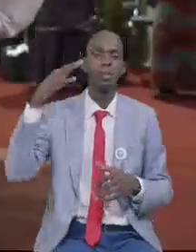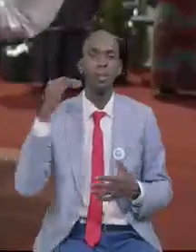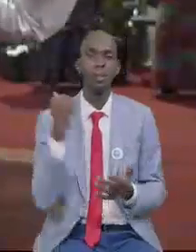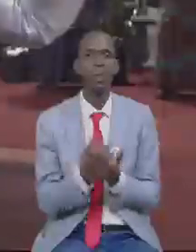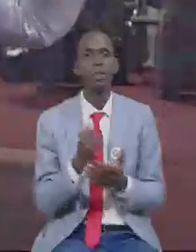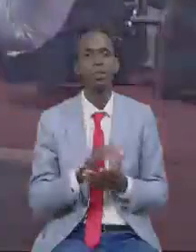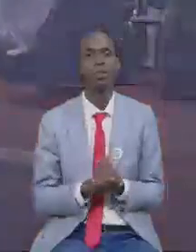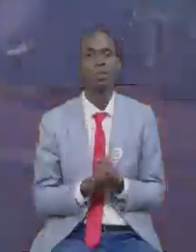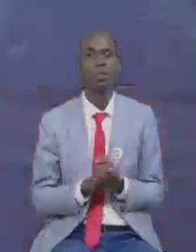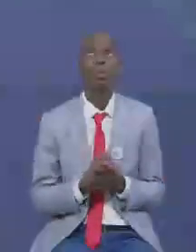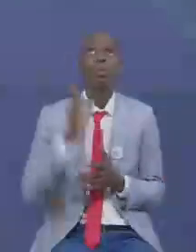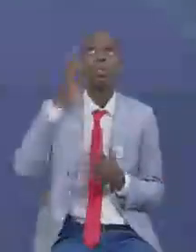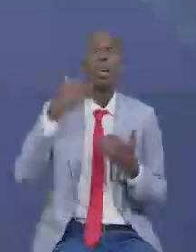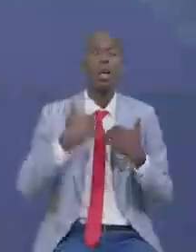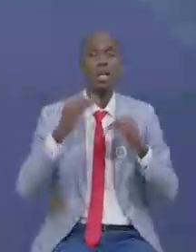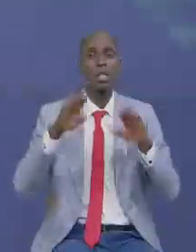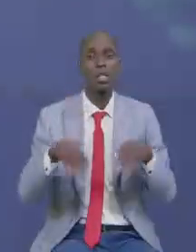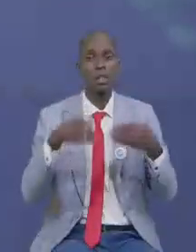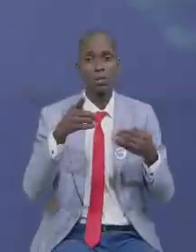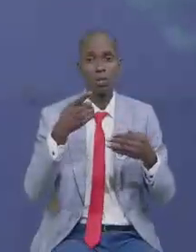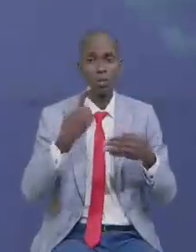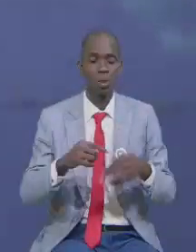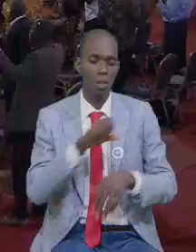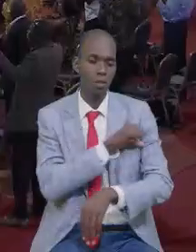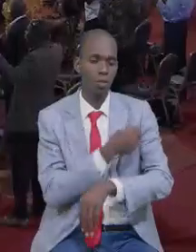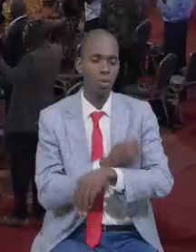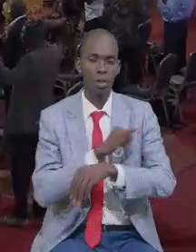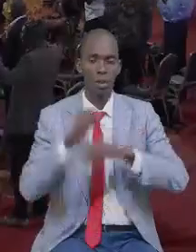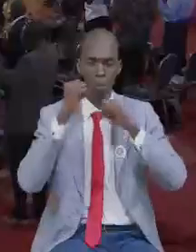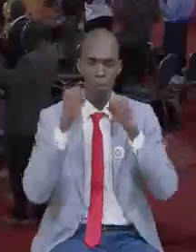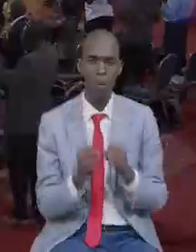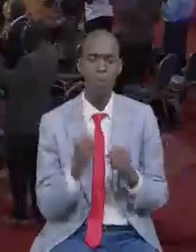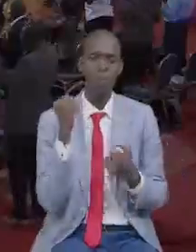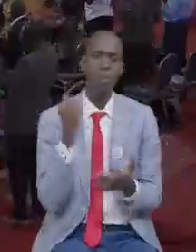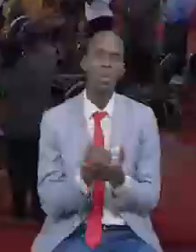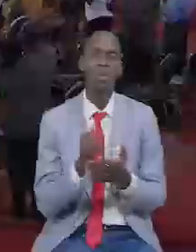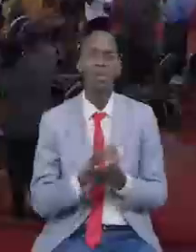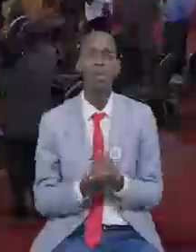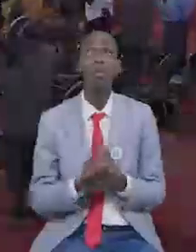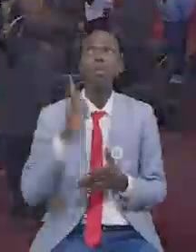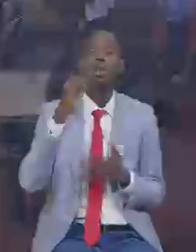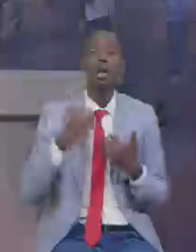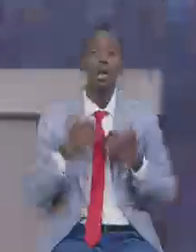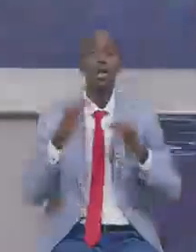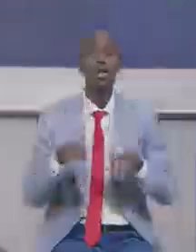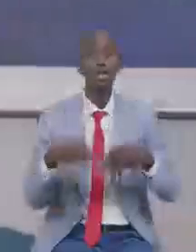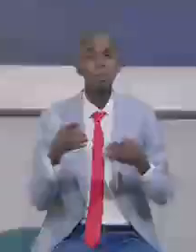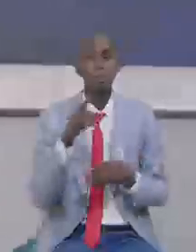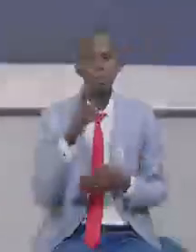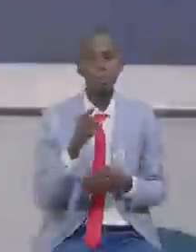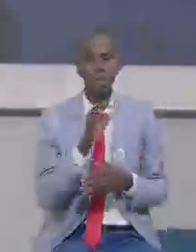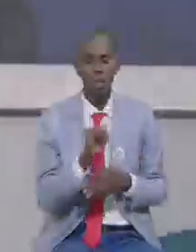He has given you the strengthening power. He has given you a